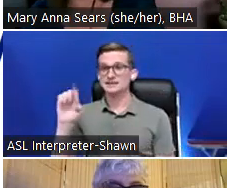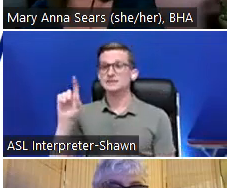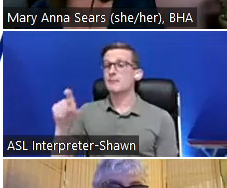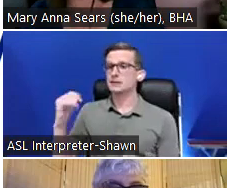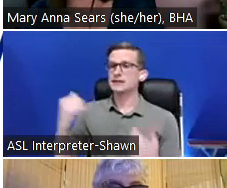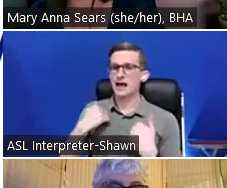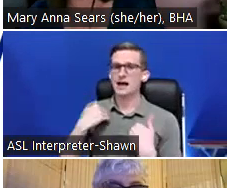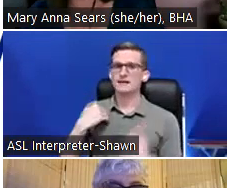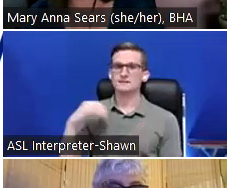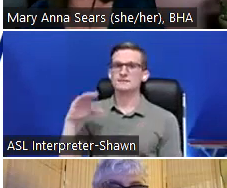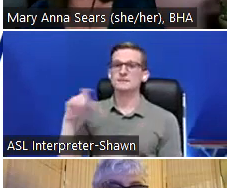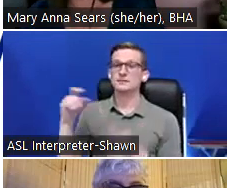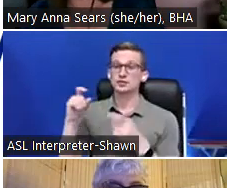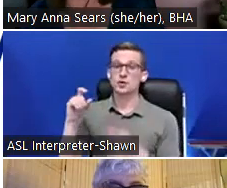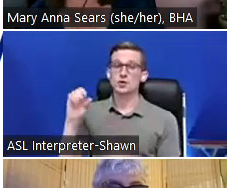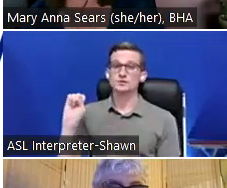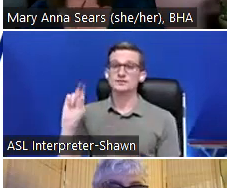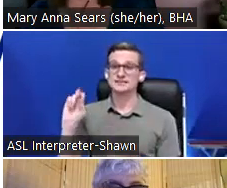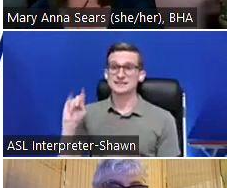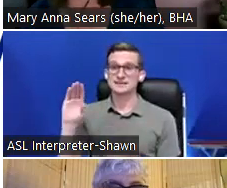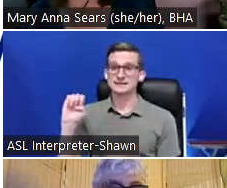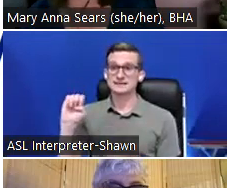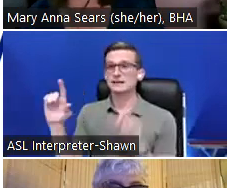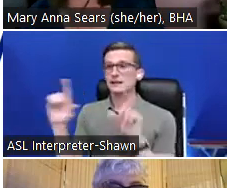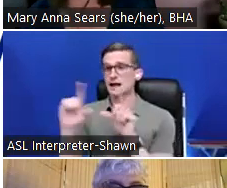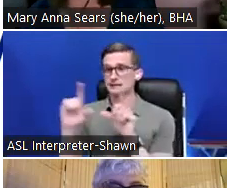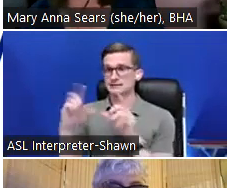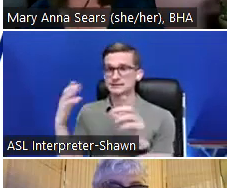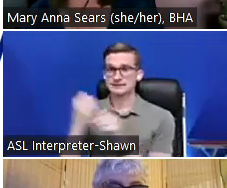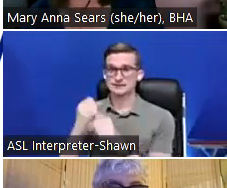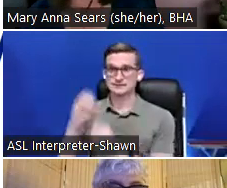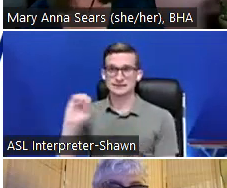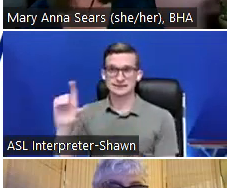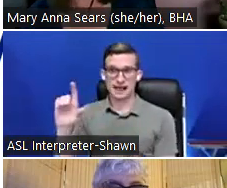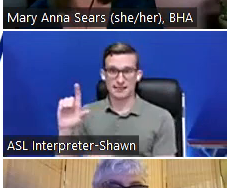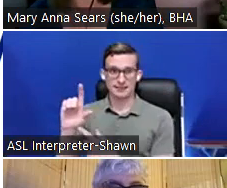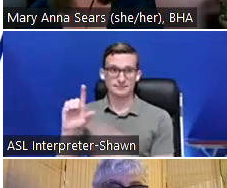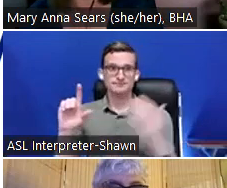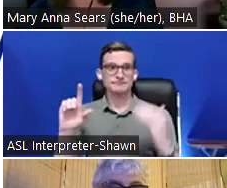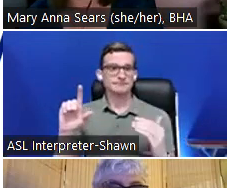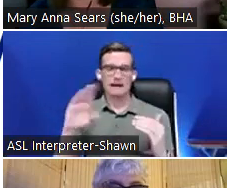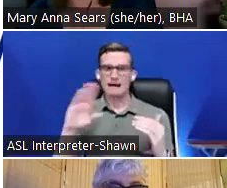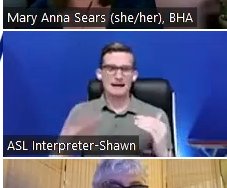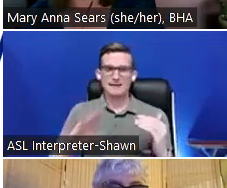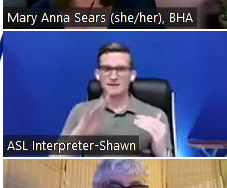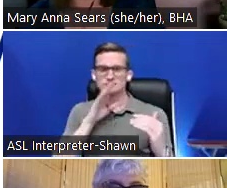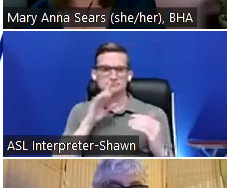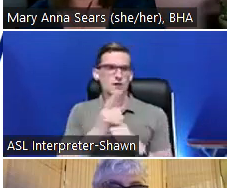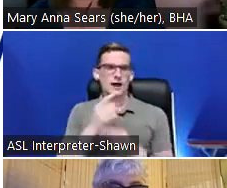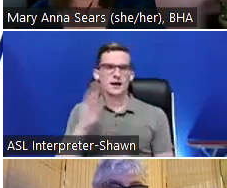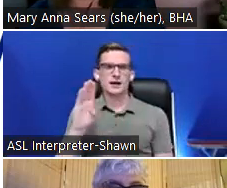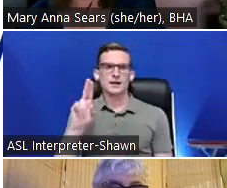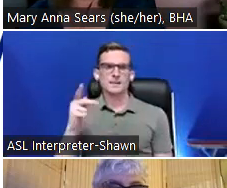standard that speaks to, I always pronounce this incorrectly, buprenorphine, for medications for opioid use